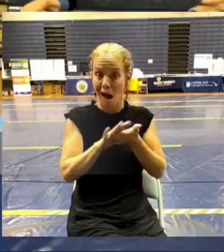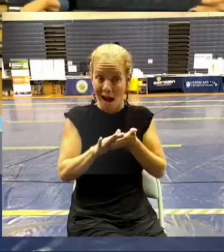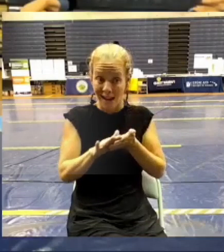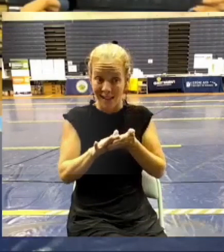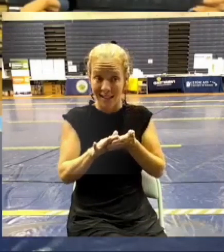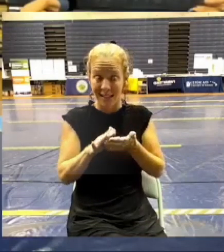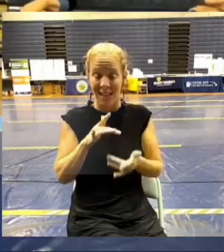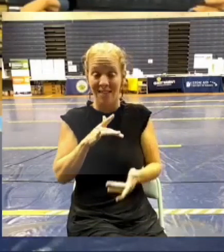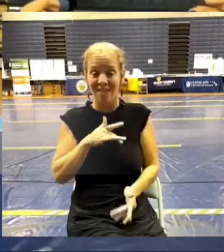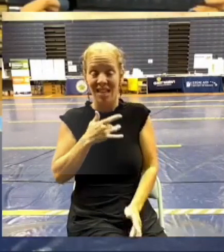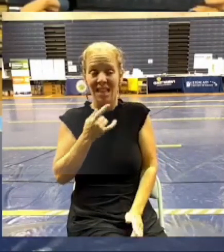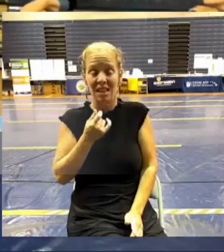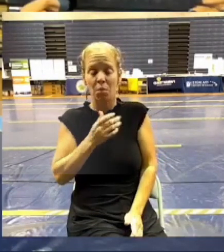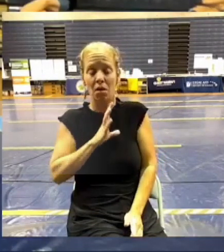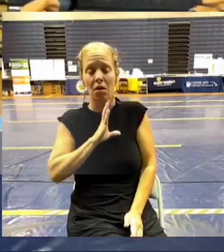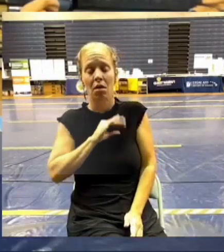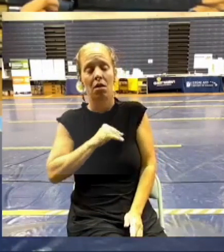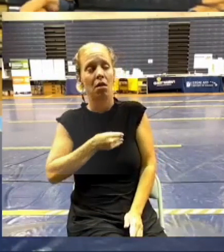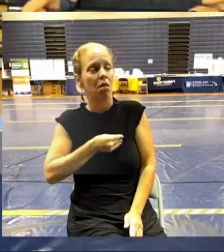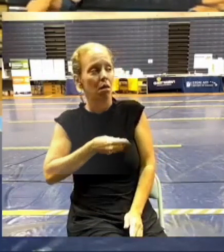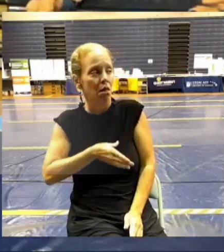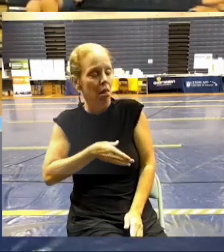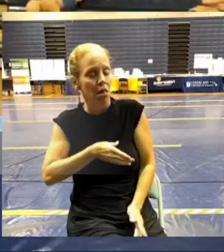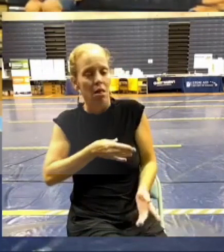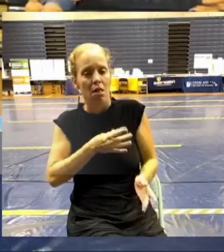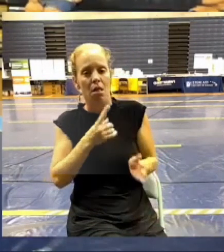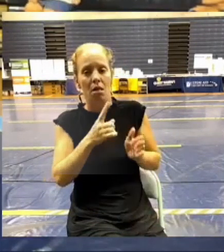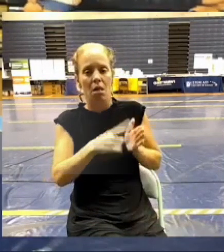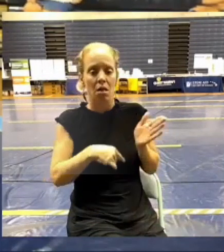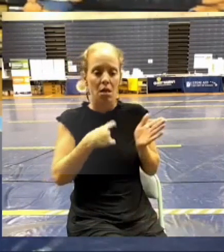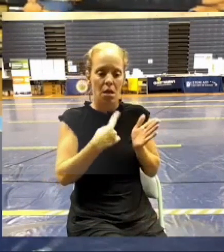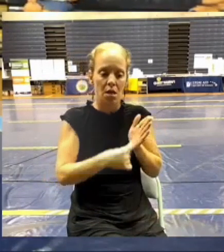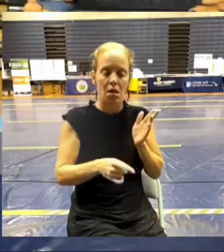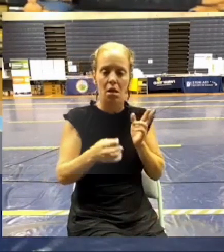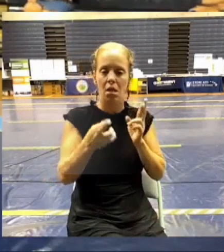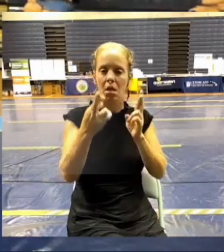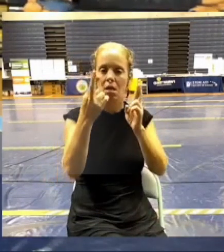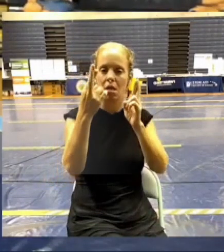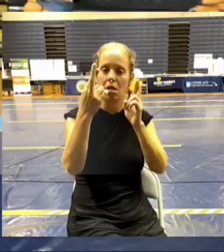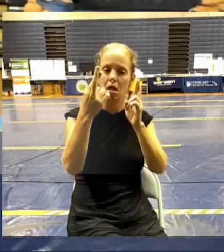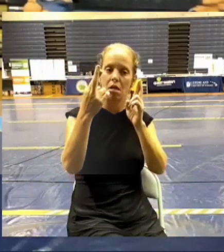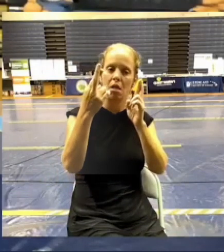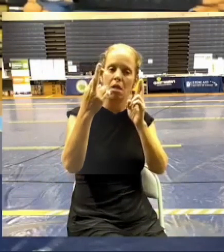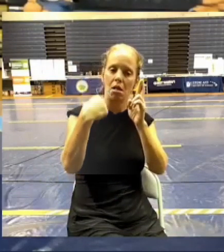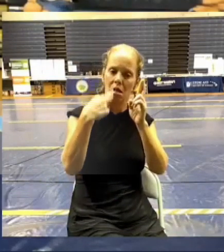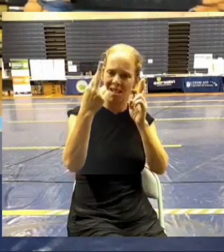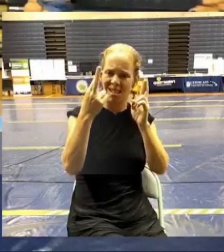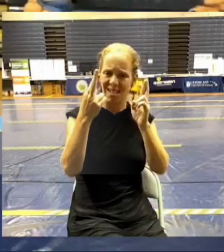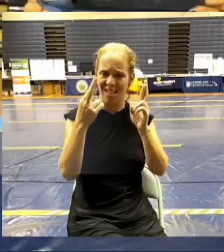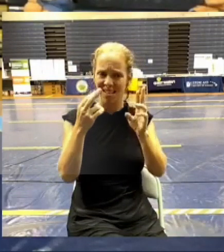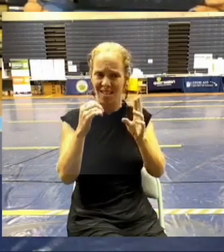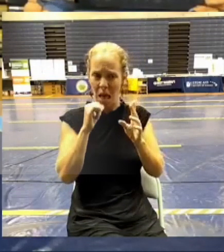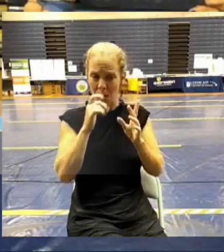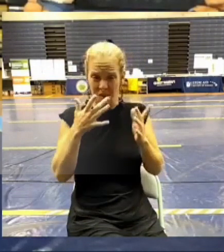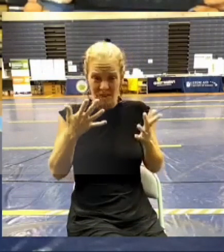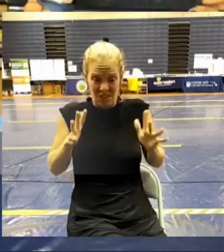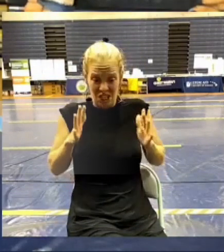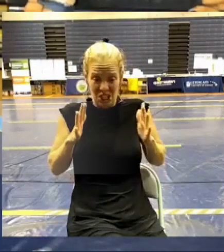I have felt demoralized, degraded, disrespectful at a place where I'm at my